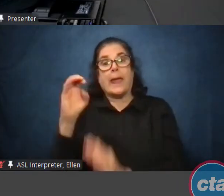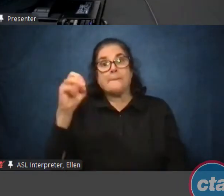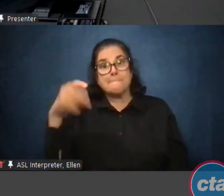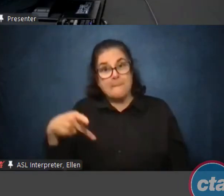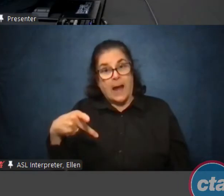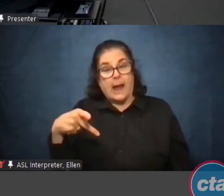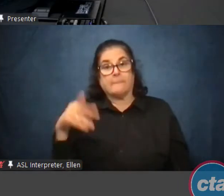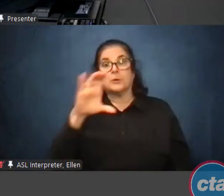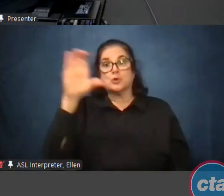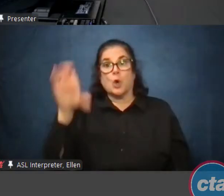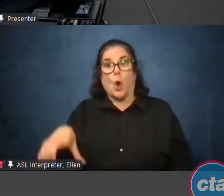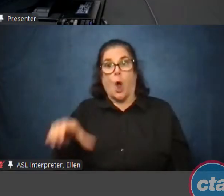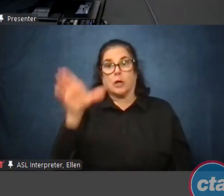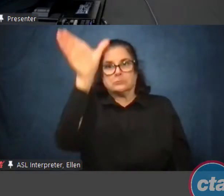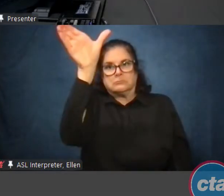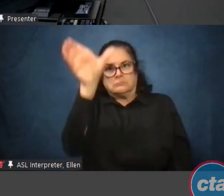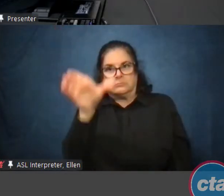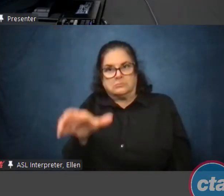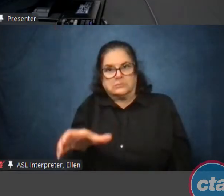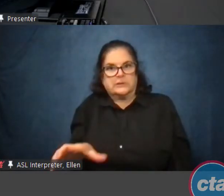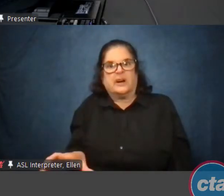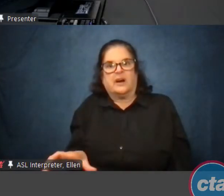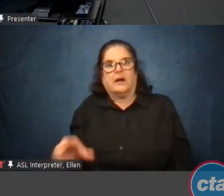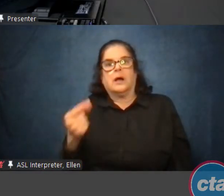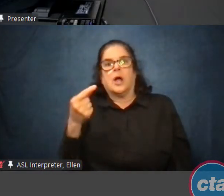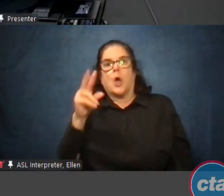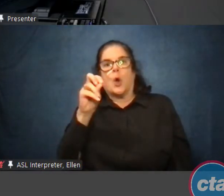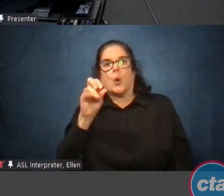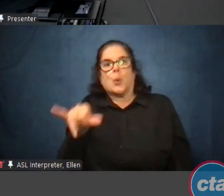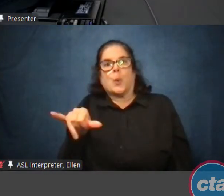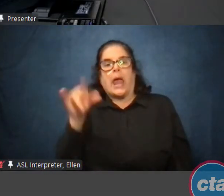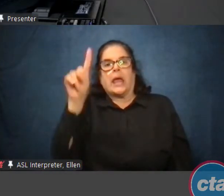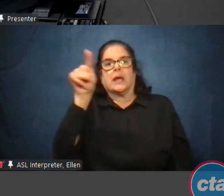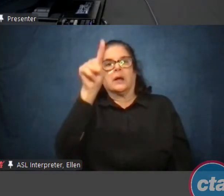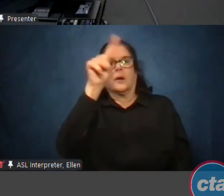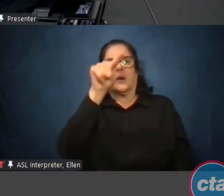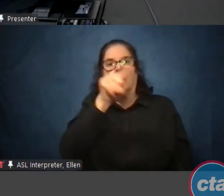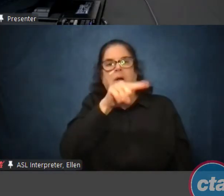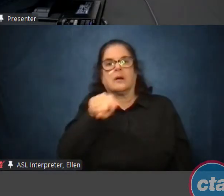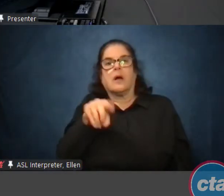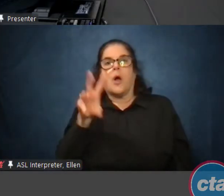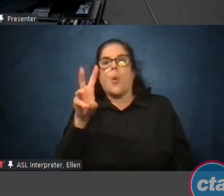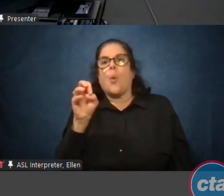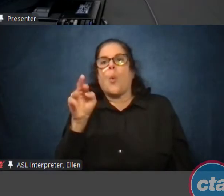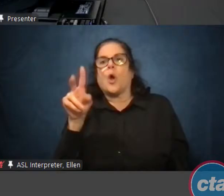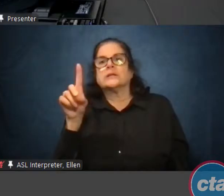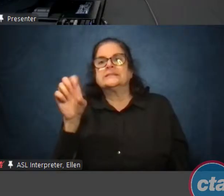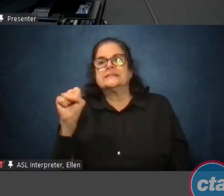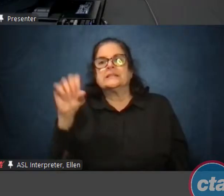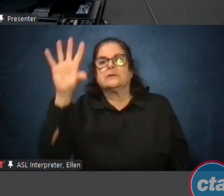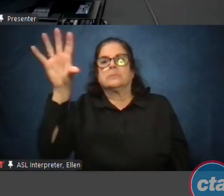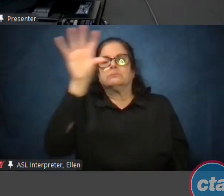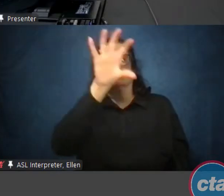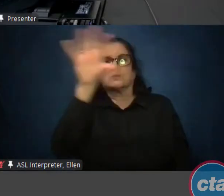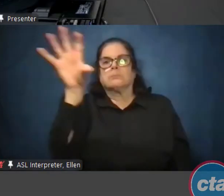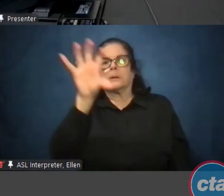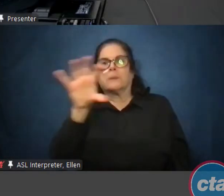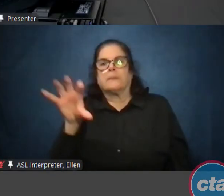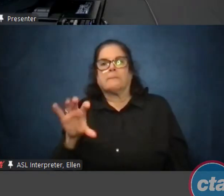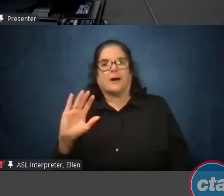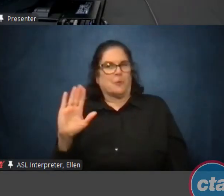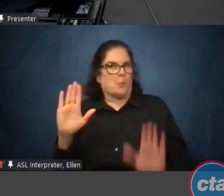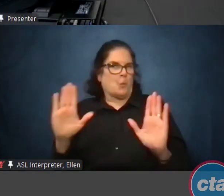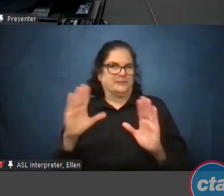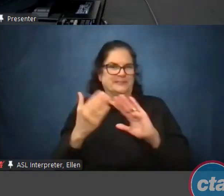map of the city of Chicago. There's gray outlines of all of the different wards of our wonderful city.